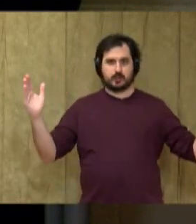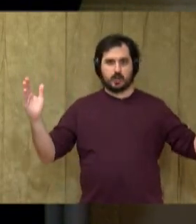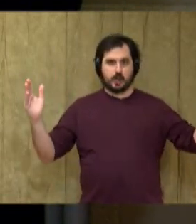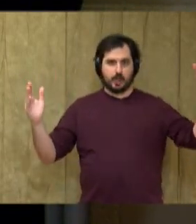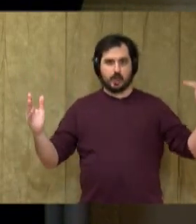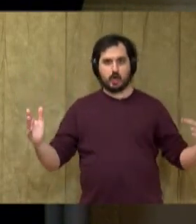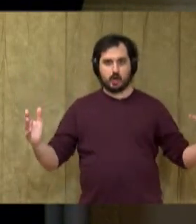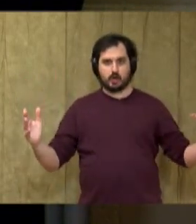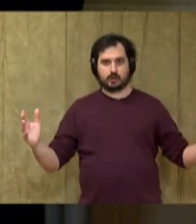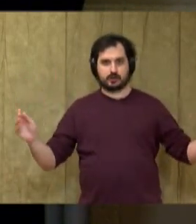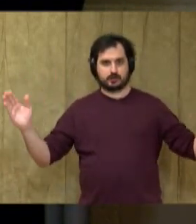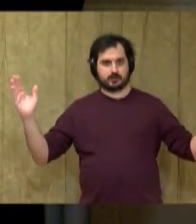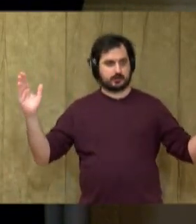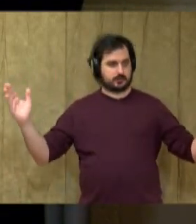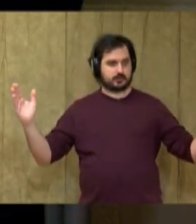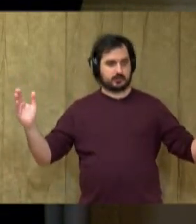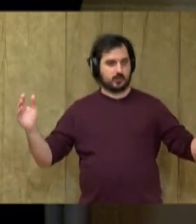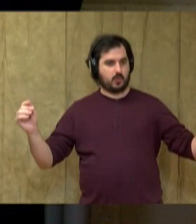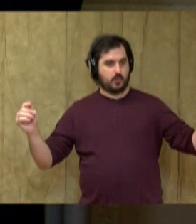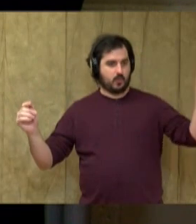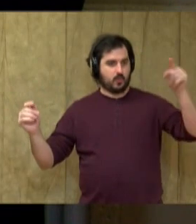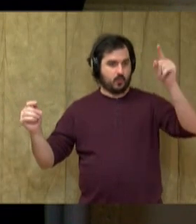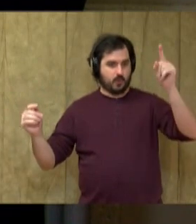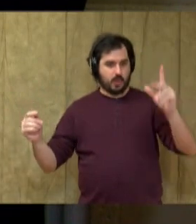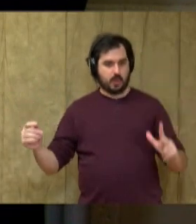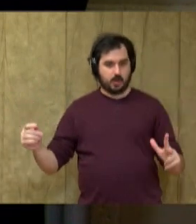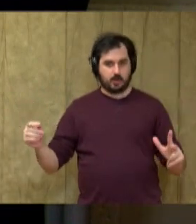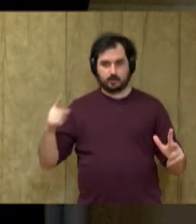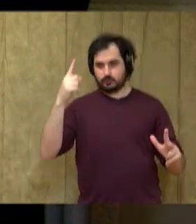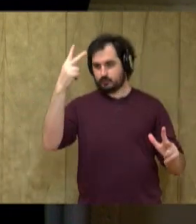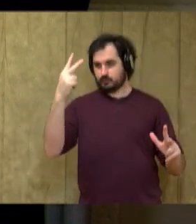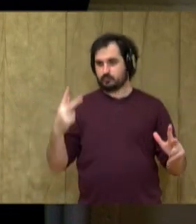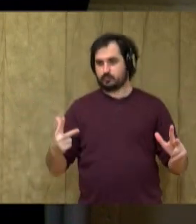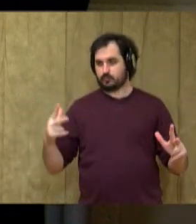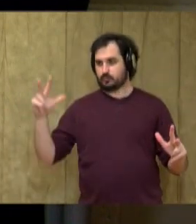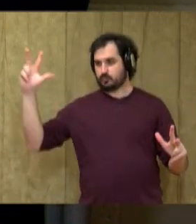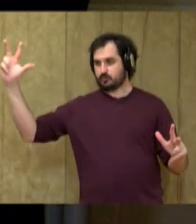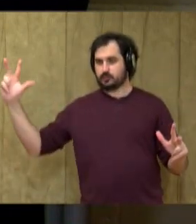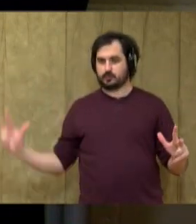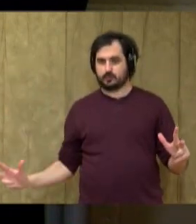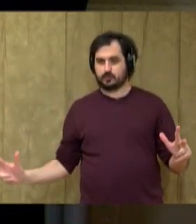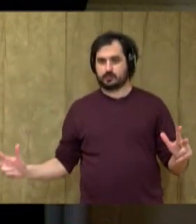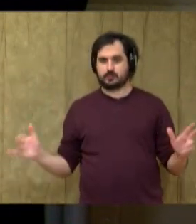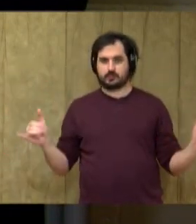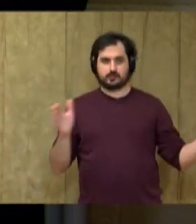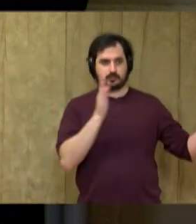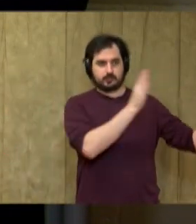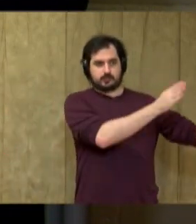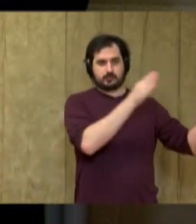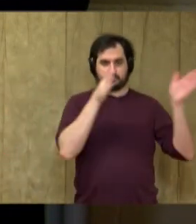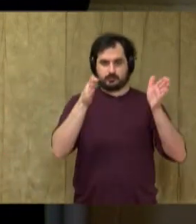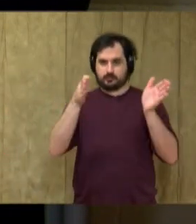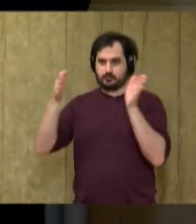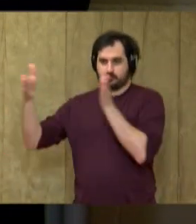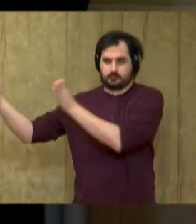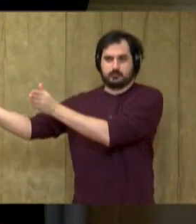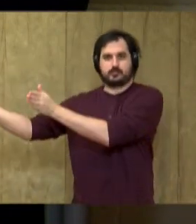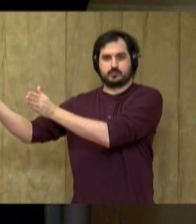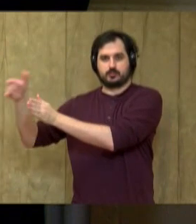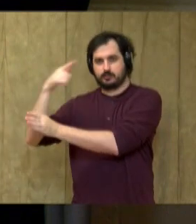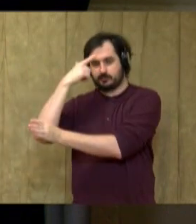she saw. She saw 2/3. So she broke the number line into 1/3, 2/3,